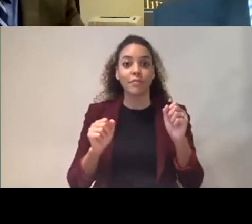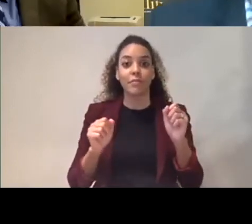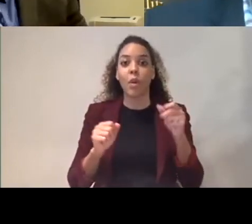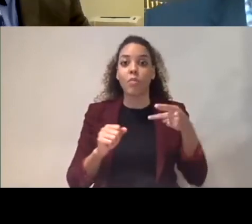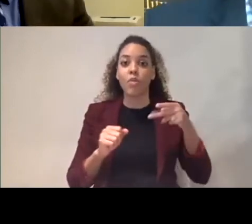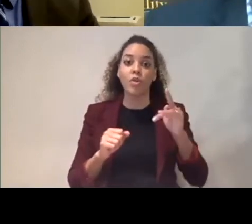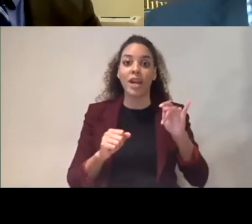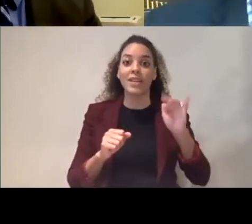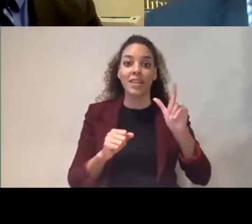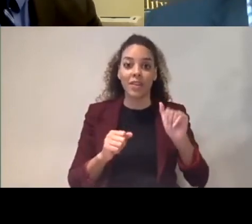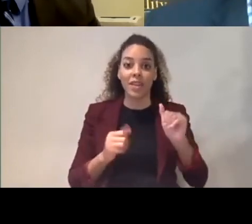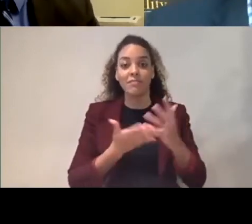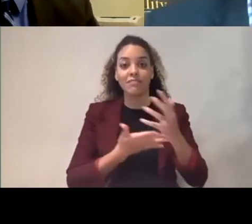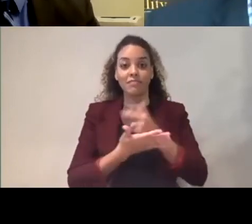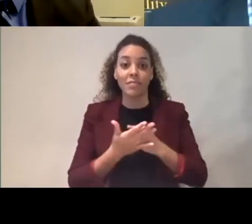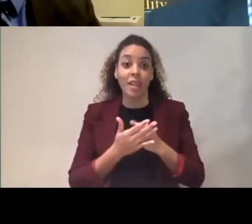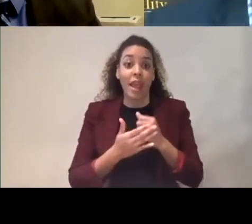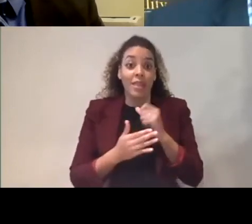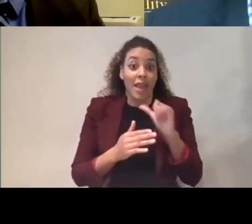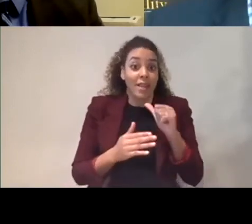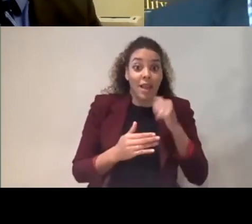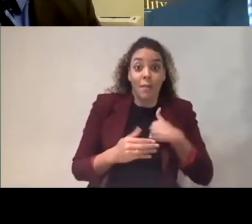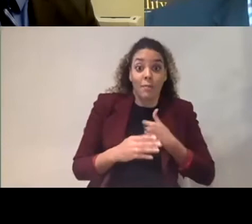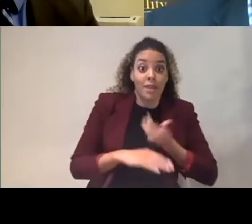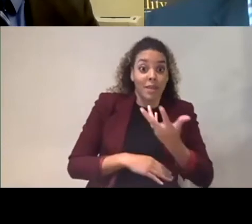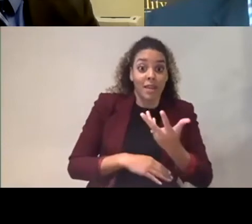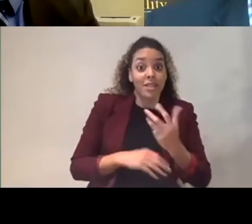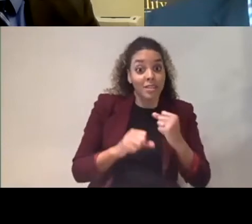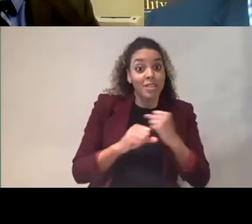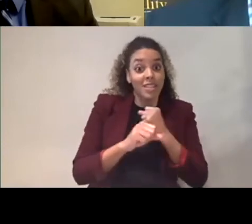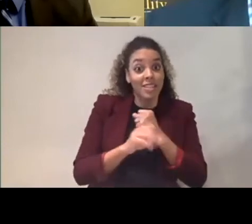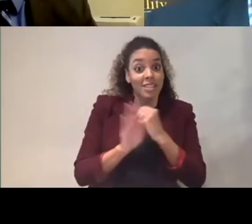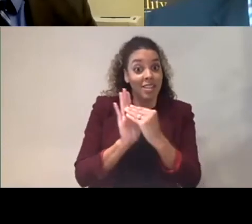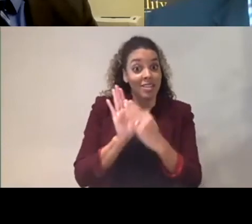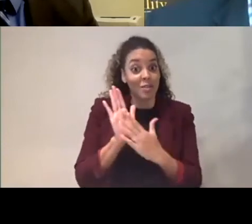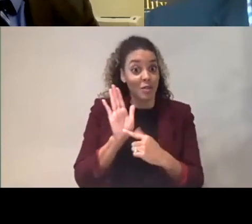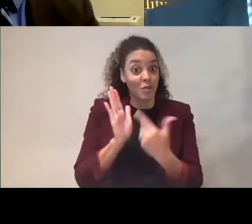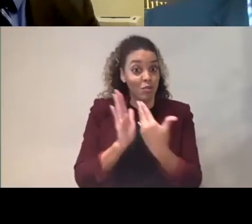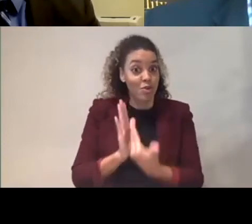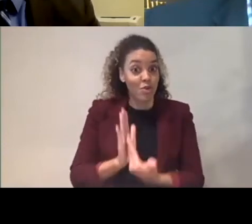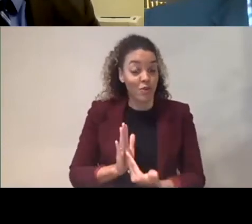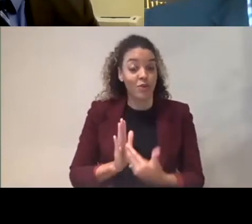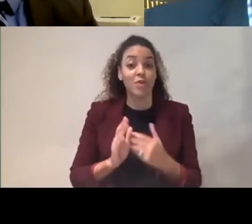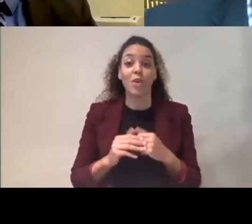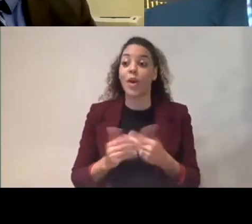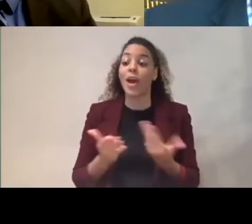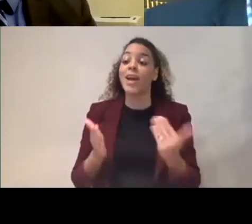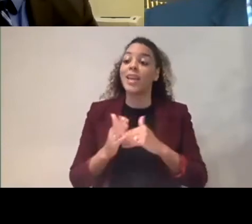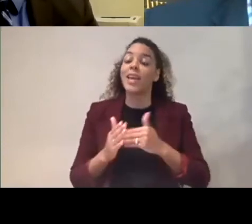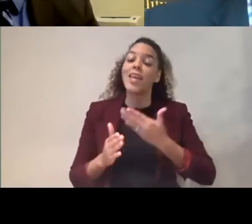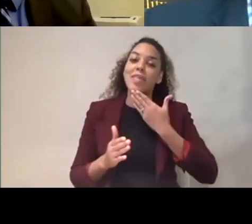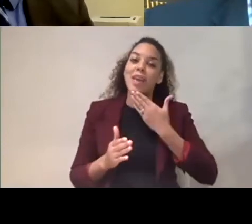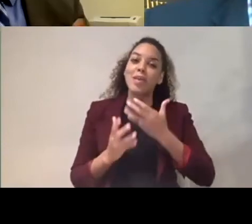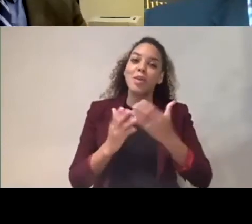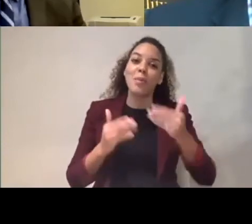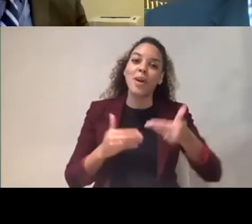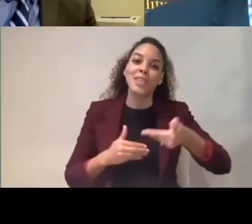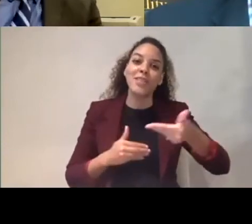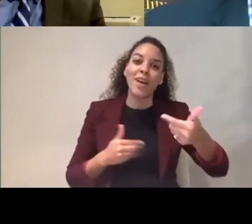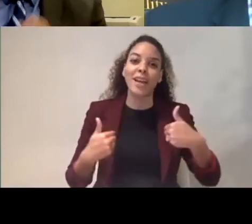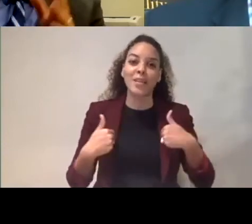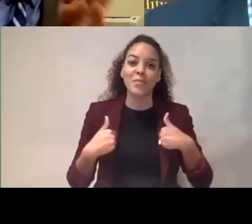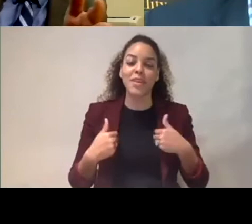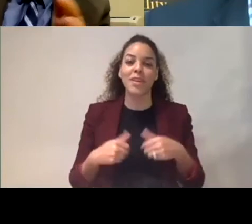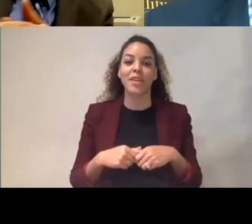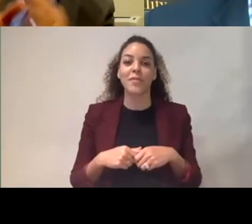anyhow, that's what we're working on. We're very proud to be doing this, the 30th anniversary of the ADA. Thank you, everybody. Thank you and I